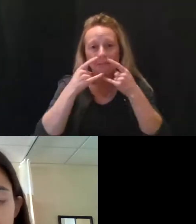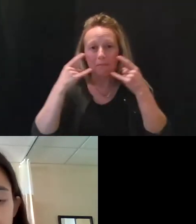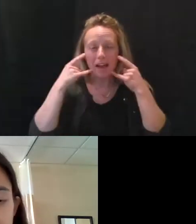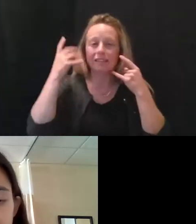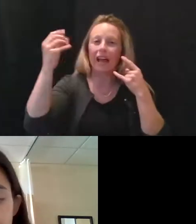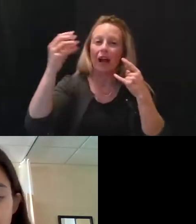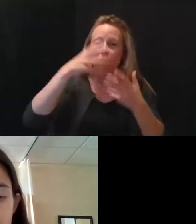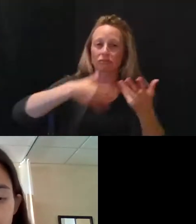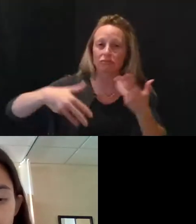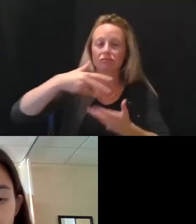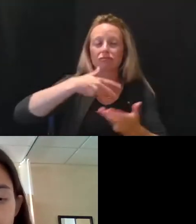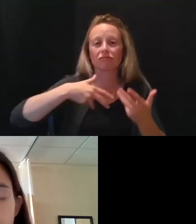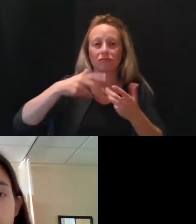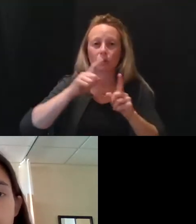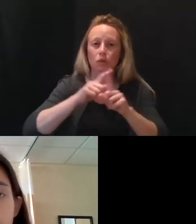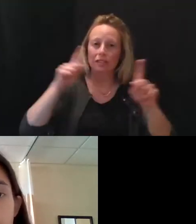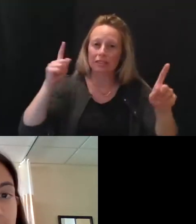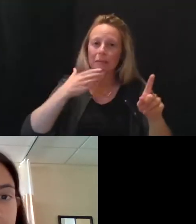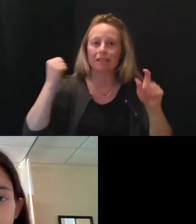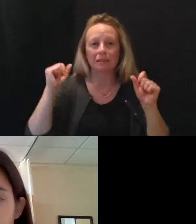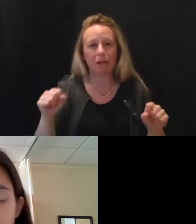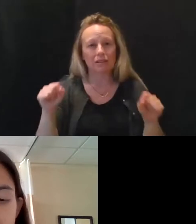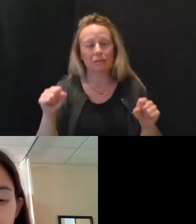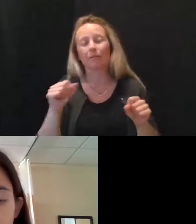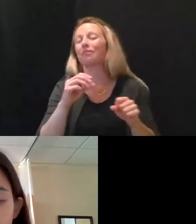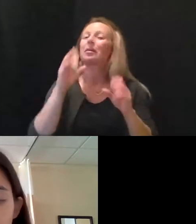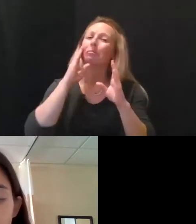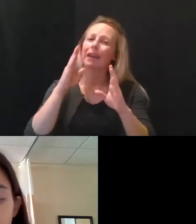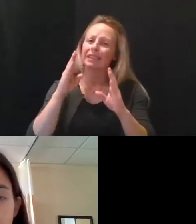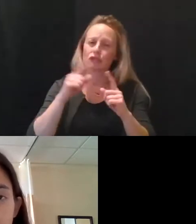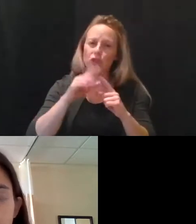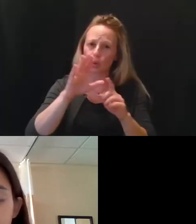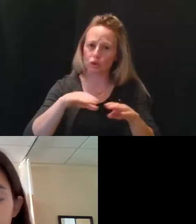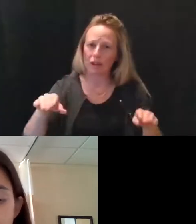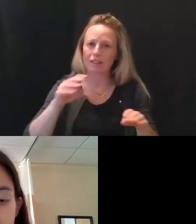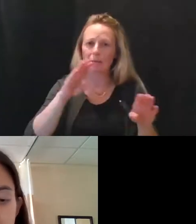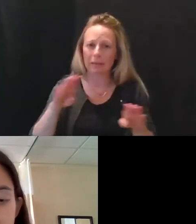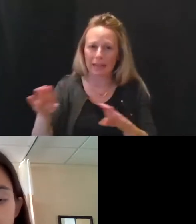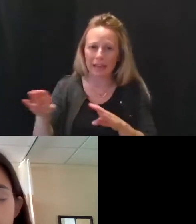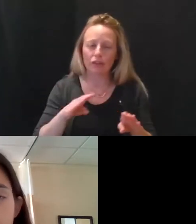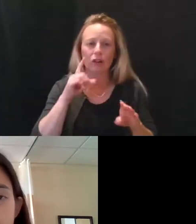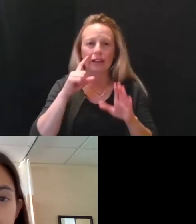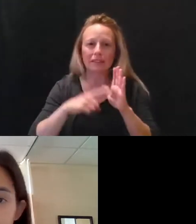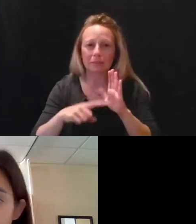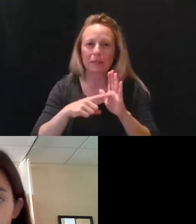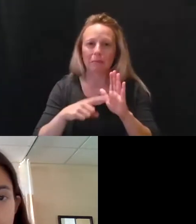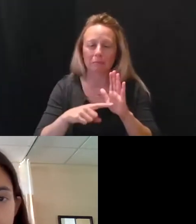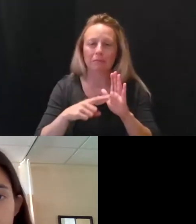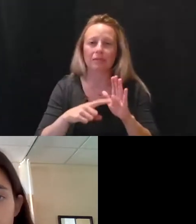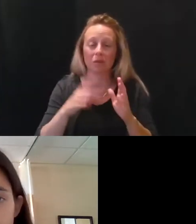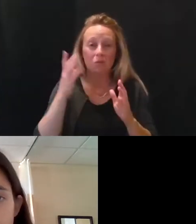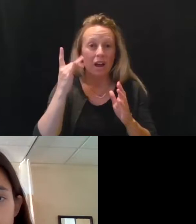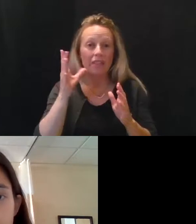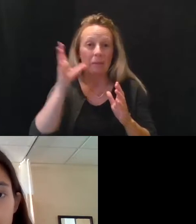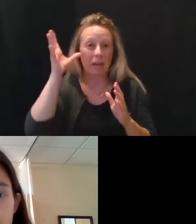social distancing as best you can. Paying attention to your child and their behavior and their symptoms, because the parent may